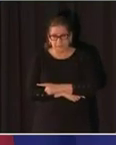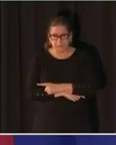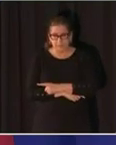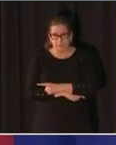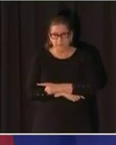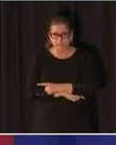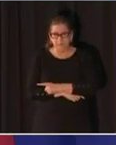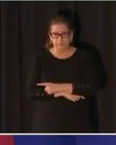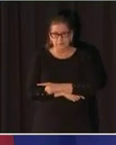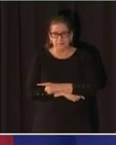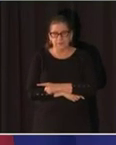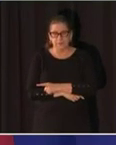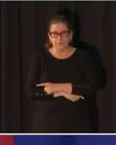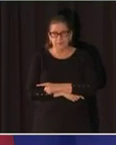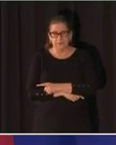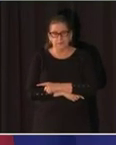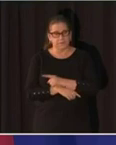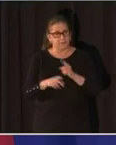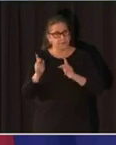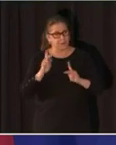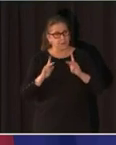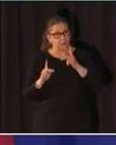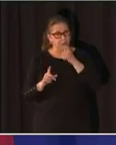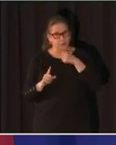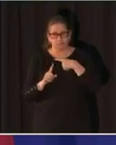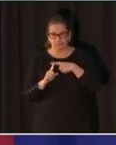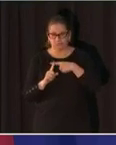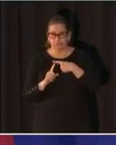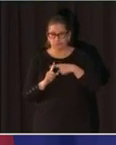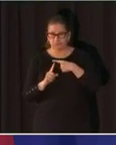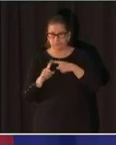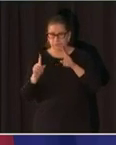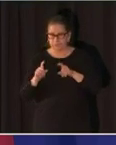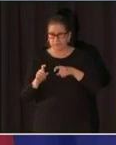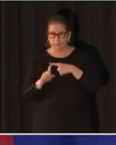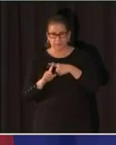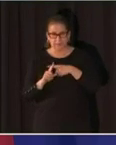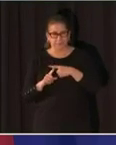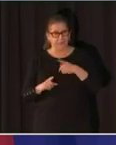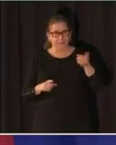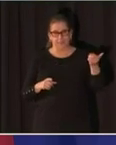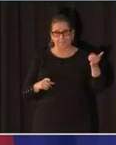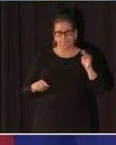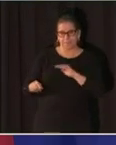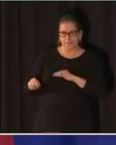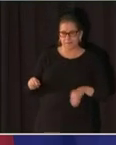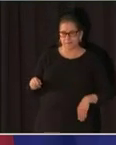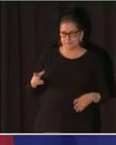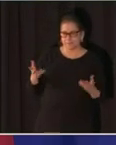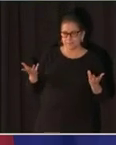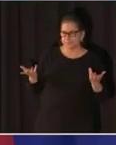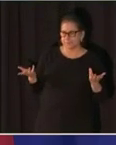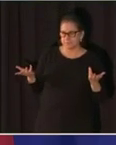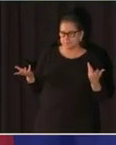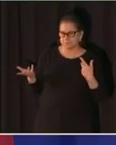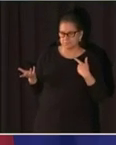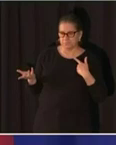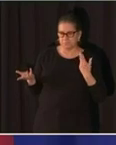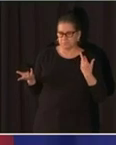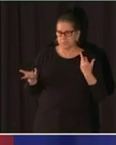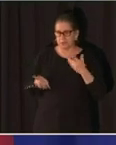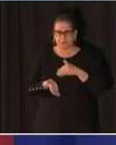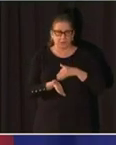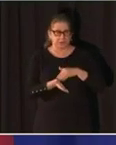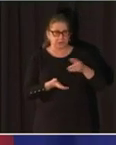that this is my non-medical assessment, so I'll turn to the doctor, but we're seeing the